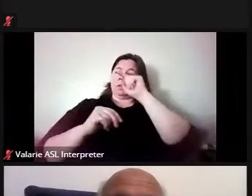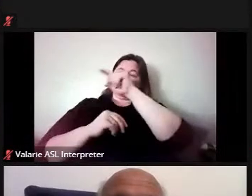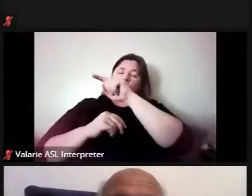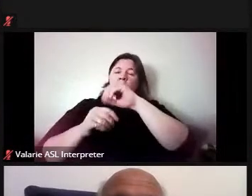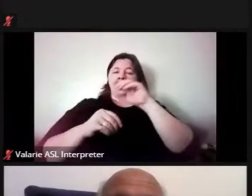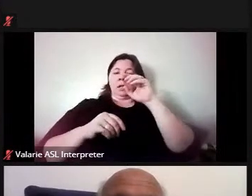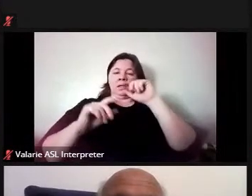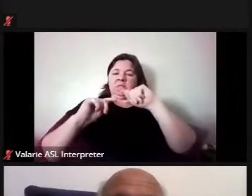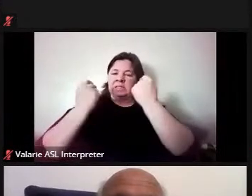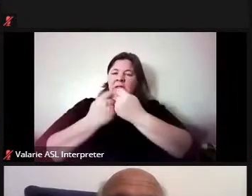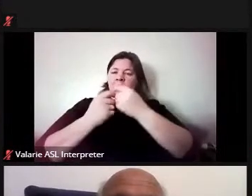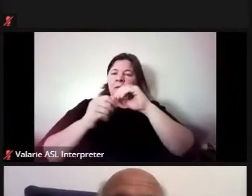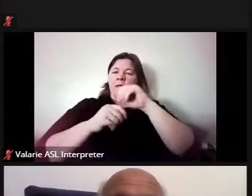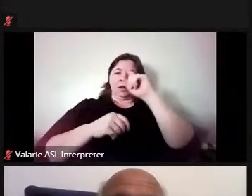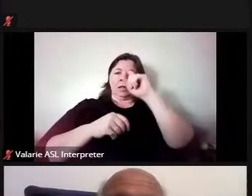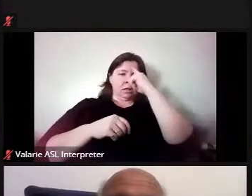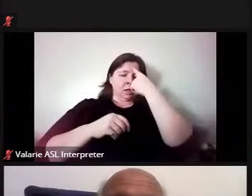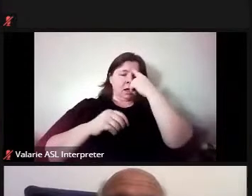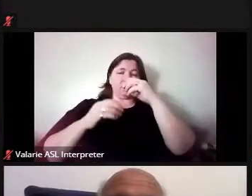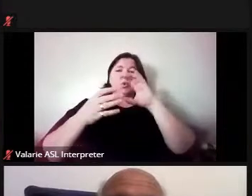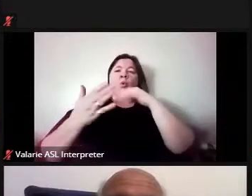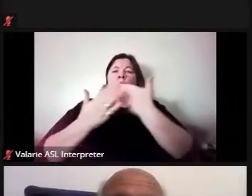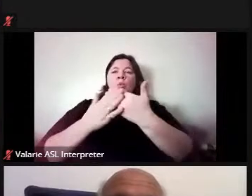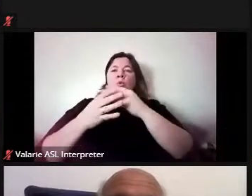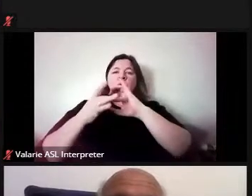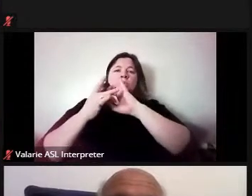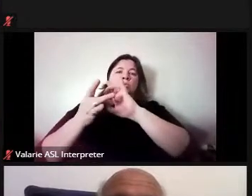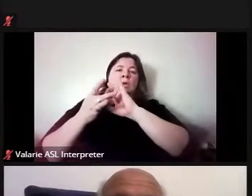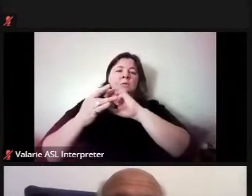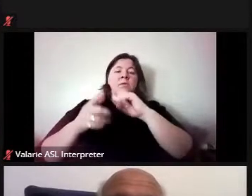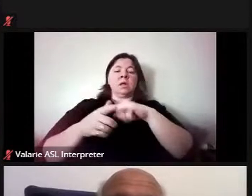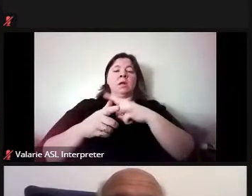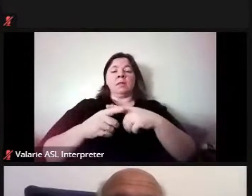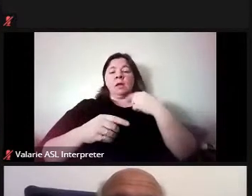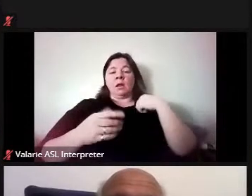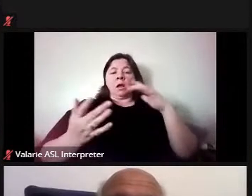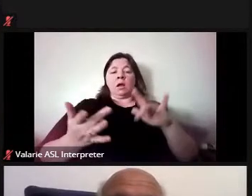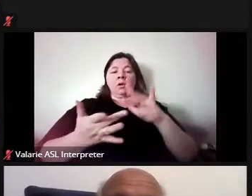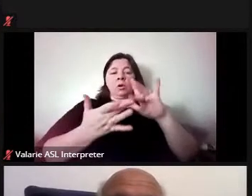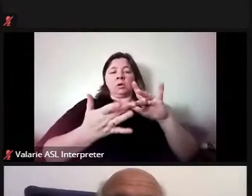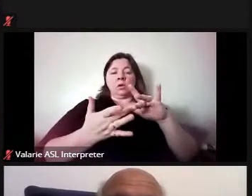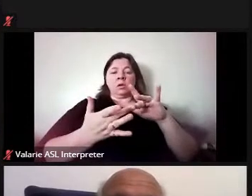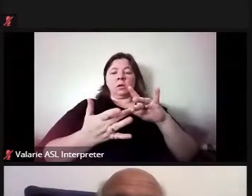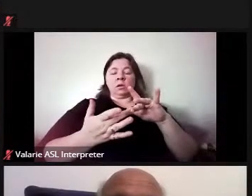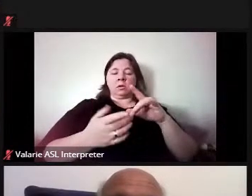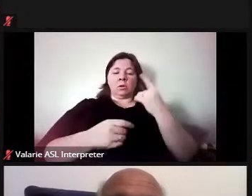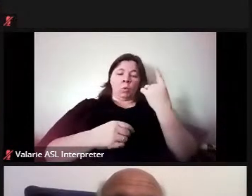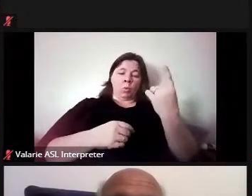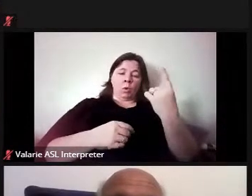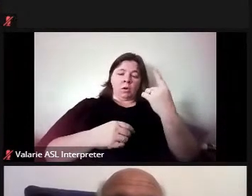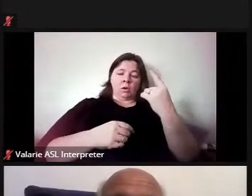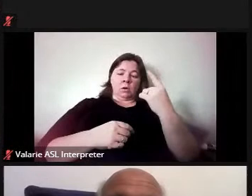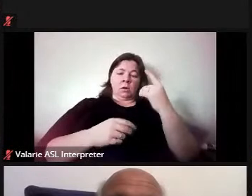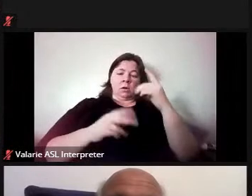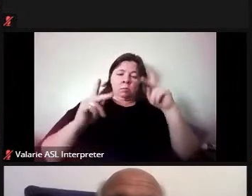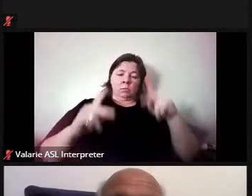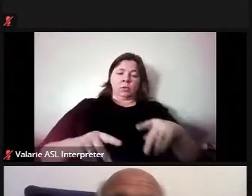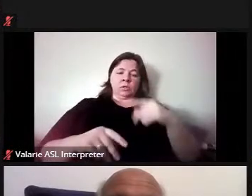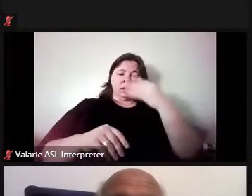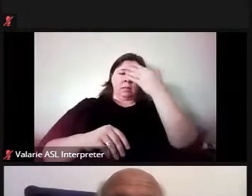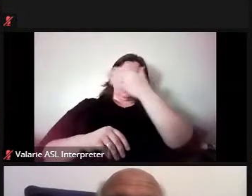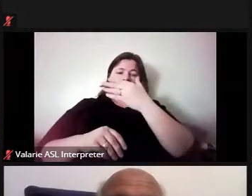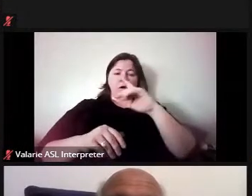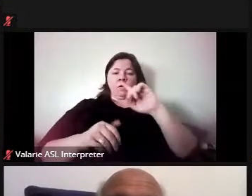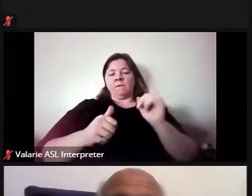and close relative also there. But then I contact Jaswant also there. But first time he